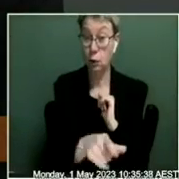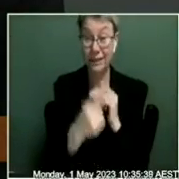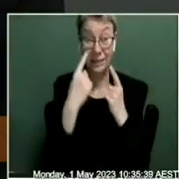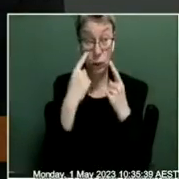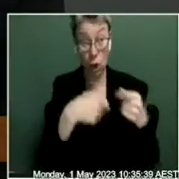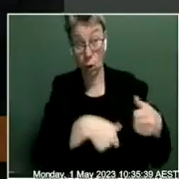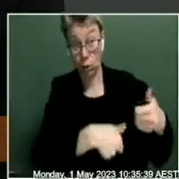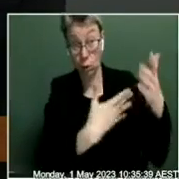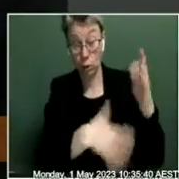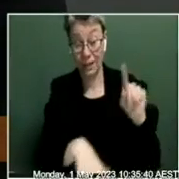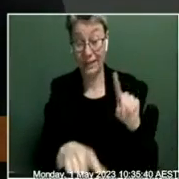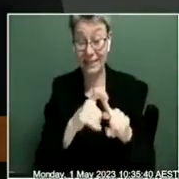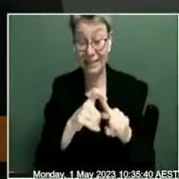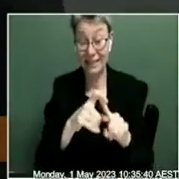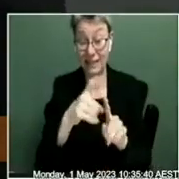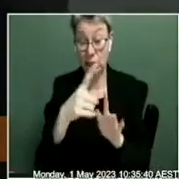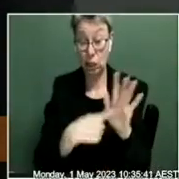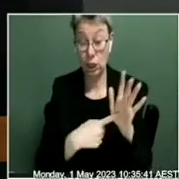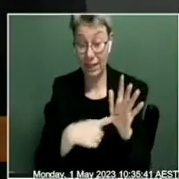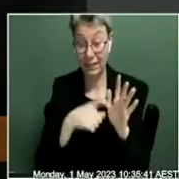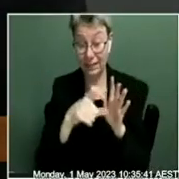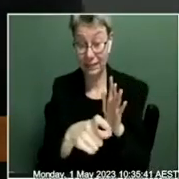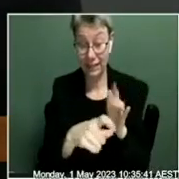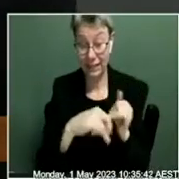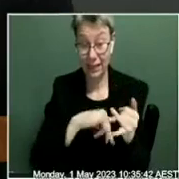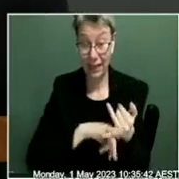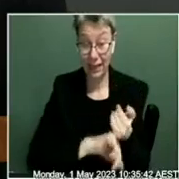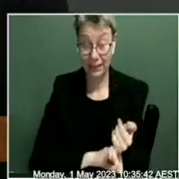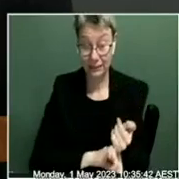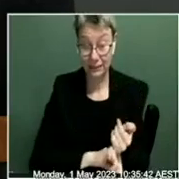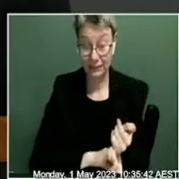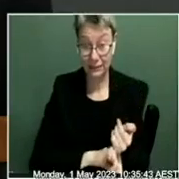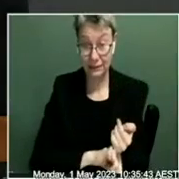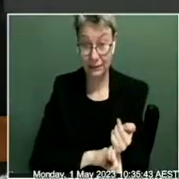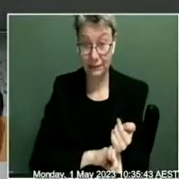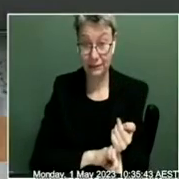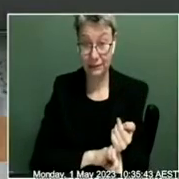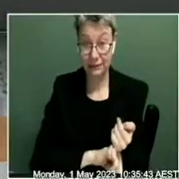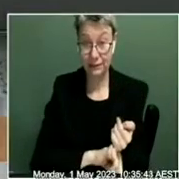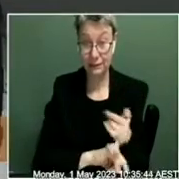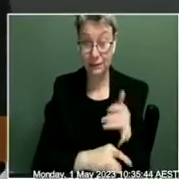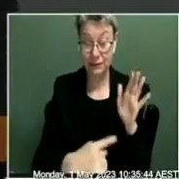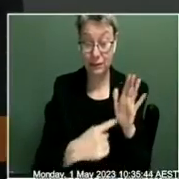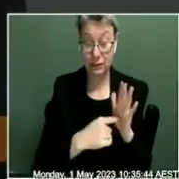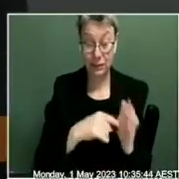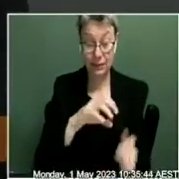0006, no, I think it's 000, it's a typo, 0006,